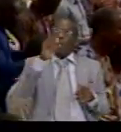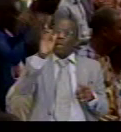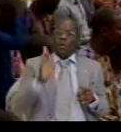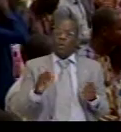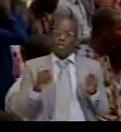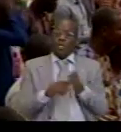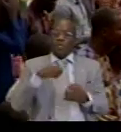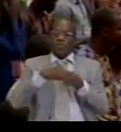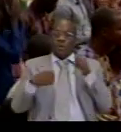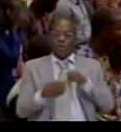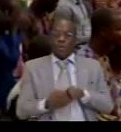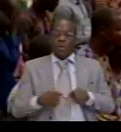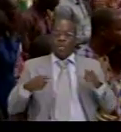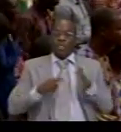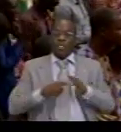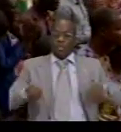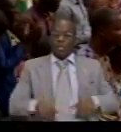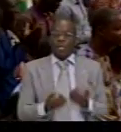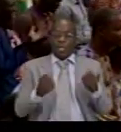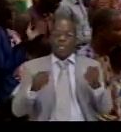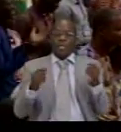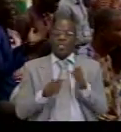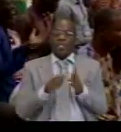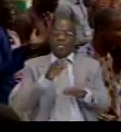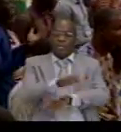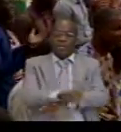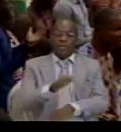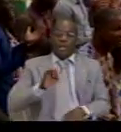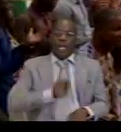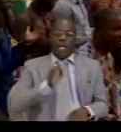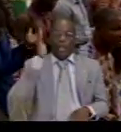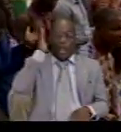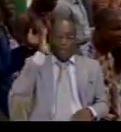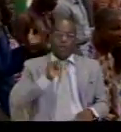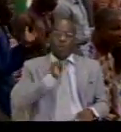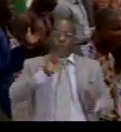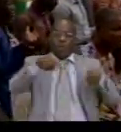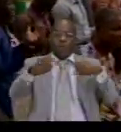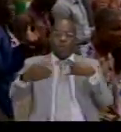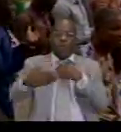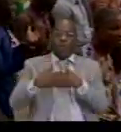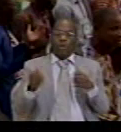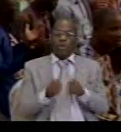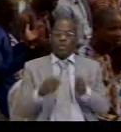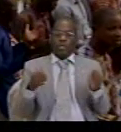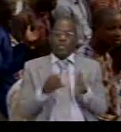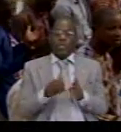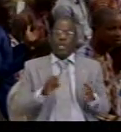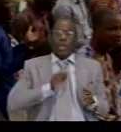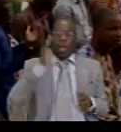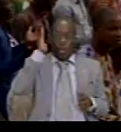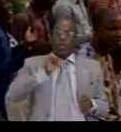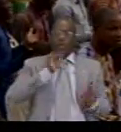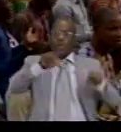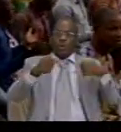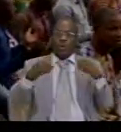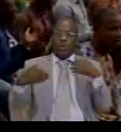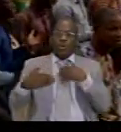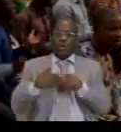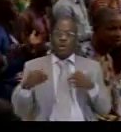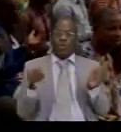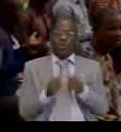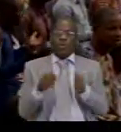today, this evening, I will not go back with it. I will not go back with it. Pray now. Raise your